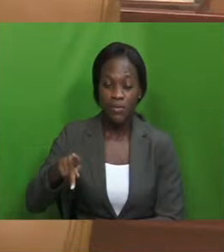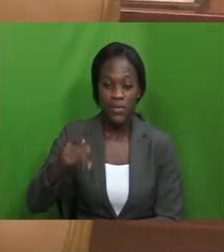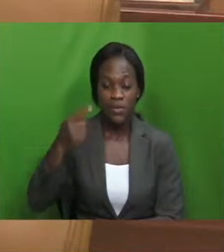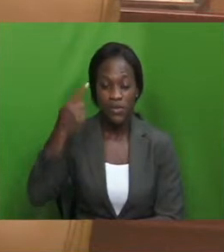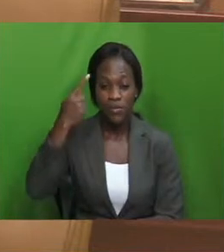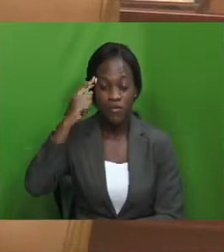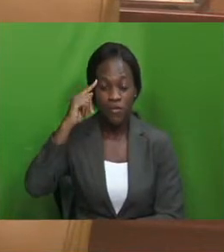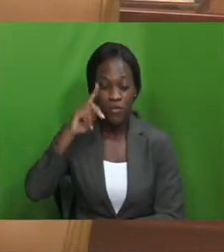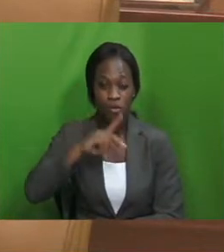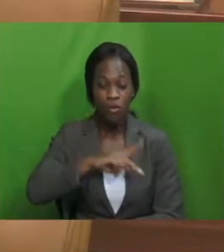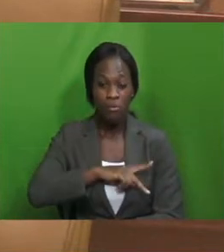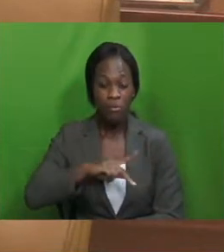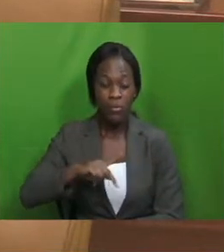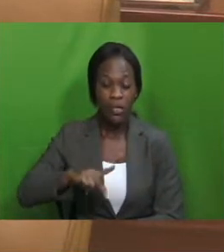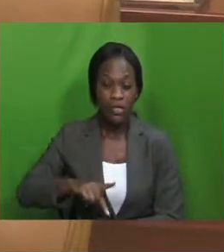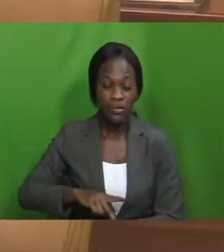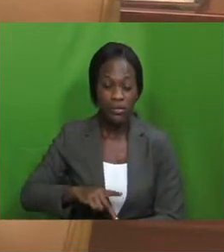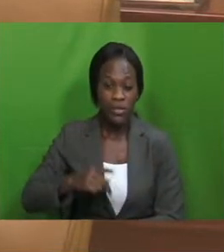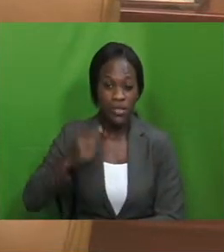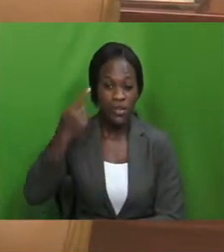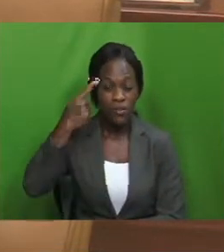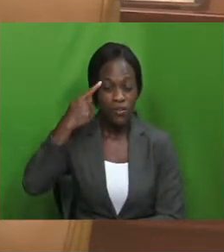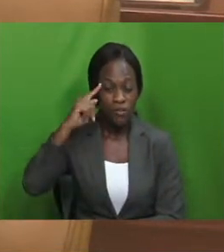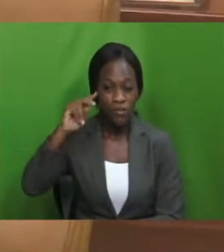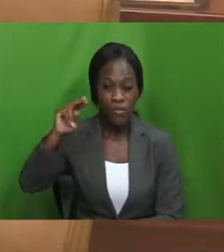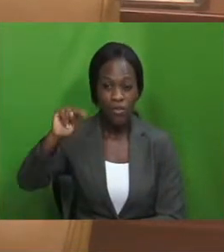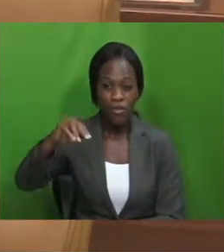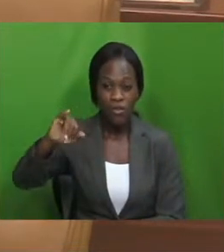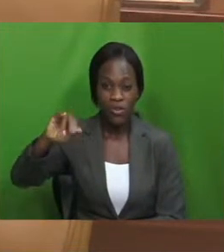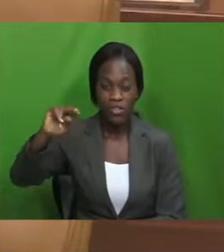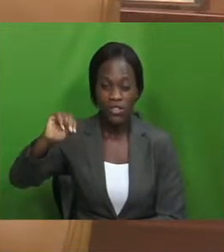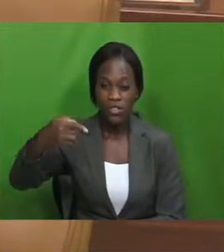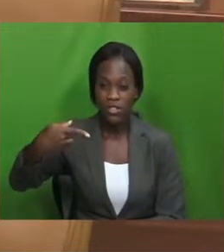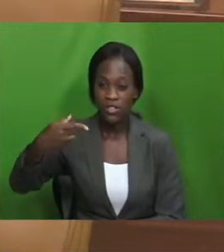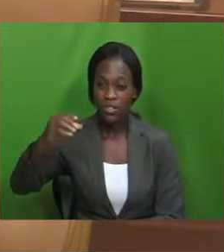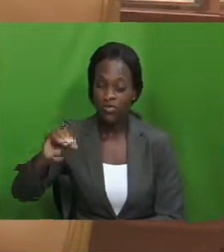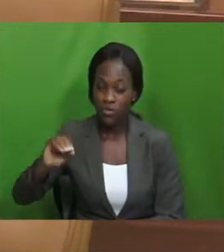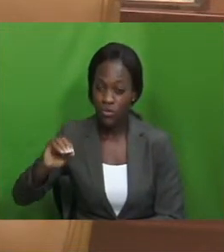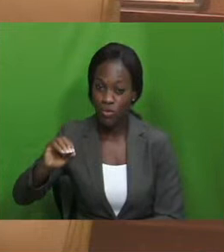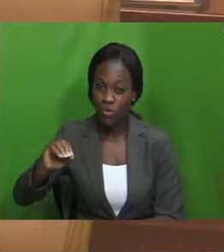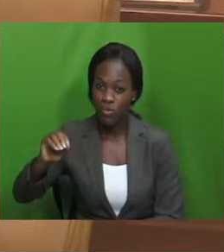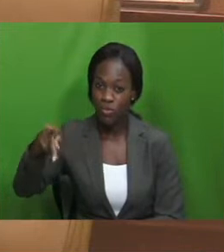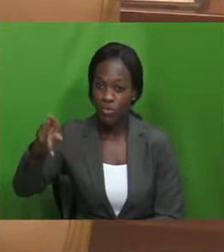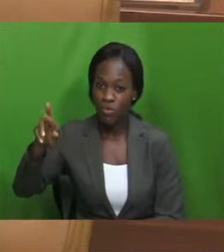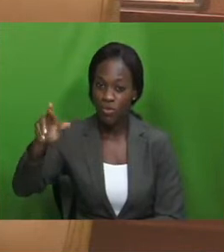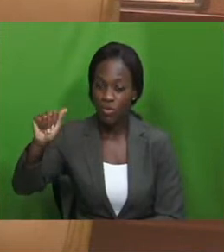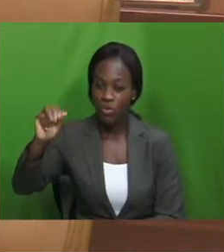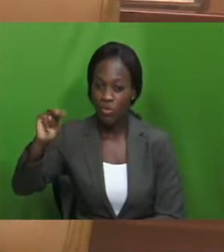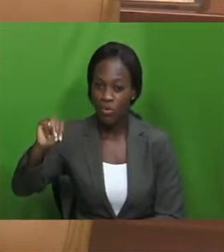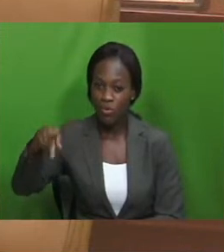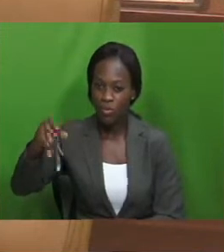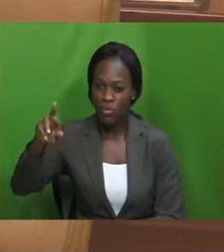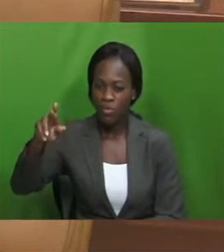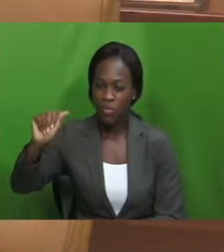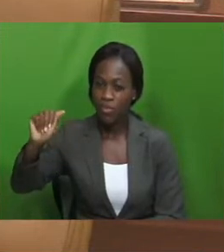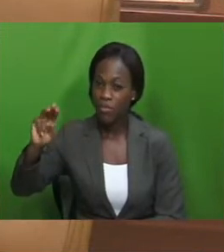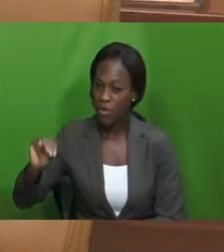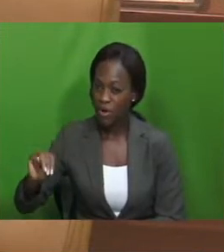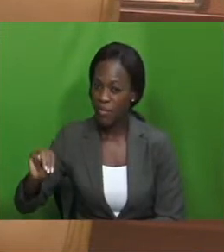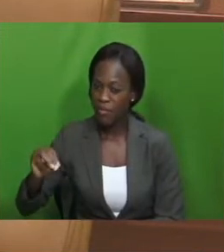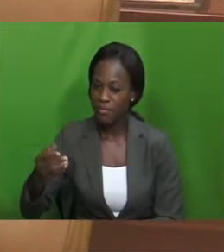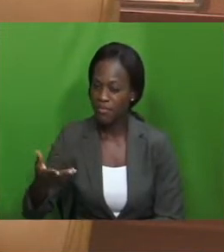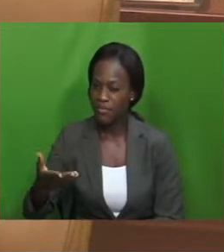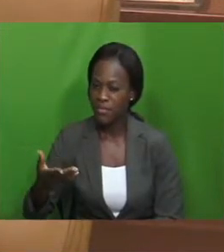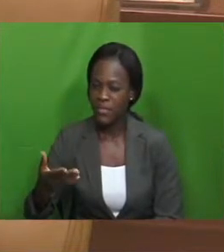Parliament for Ningo Prampram, Mr. Samuel Nati George. I don't know whether his name has been put there on behalf of the